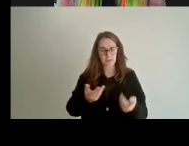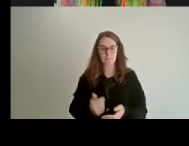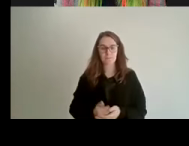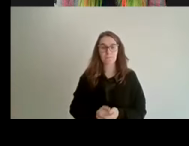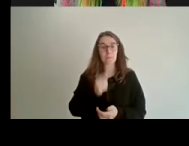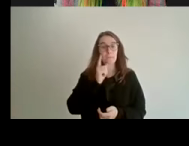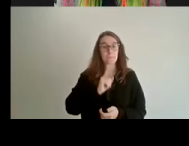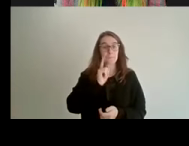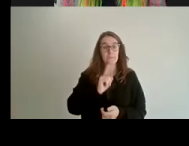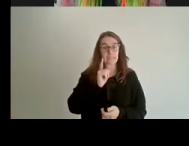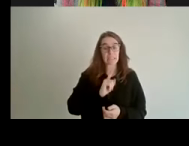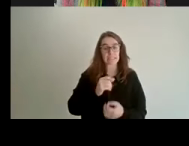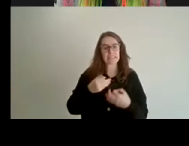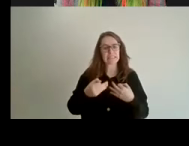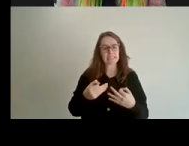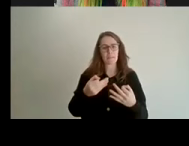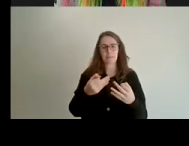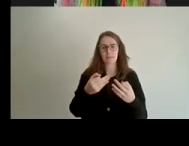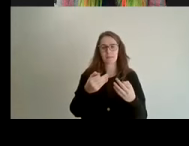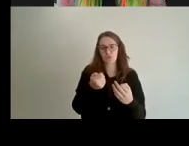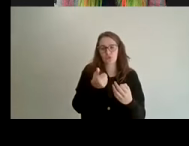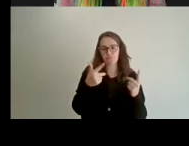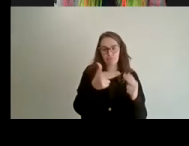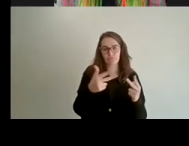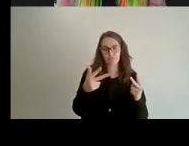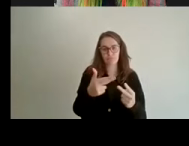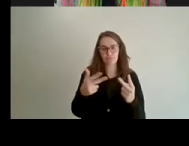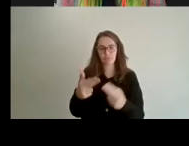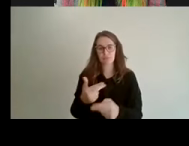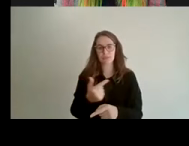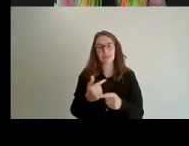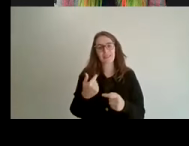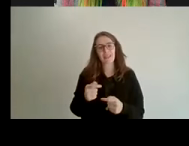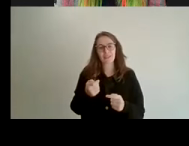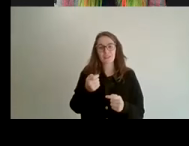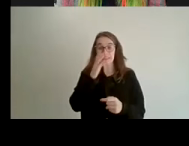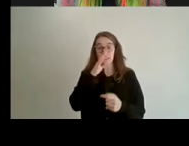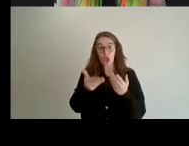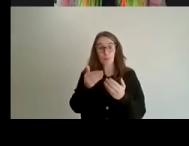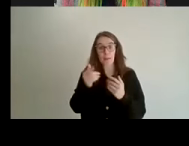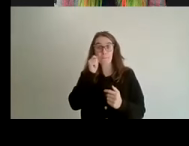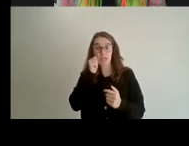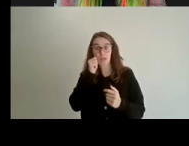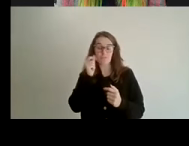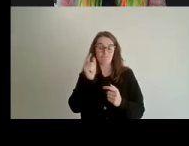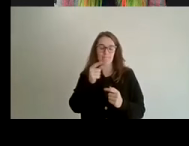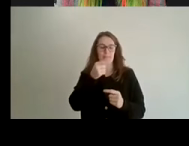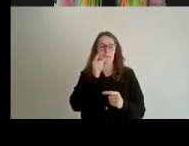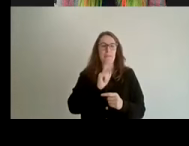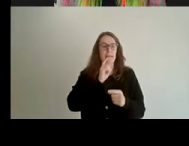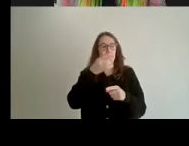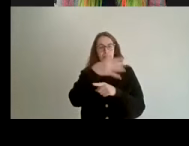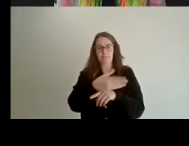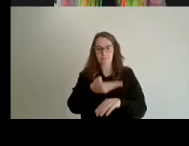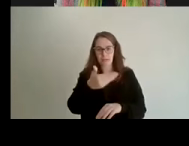more criticized and are facing harder critique than the men. And they have comments on their